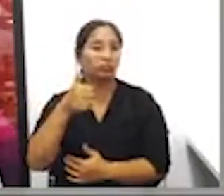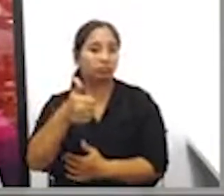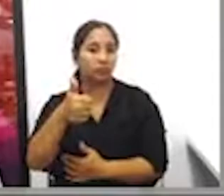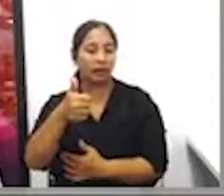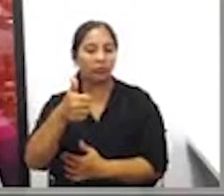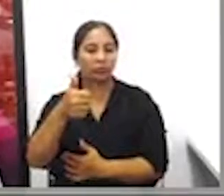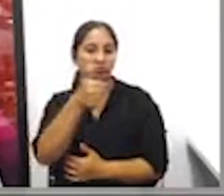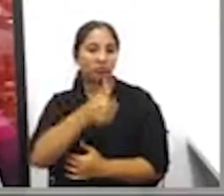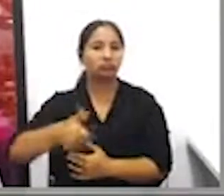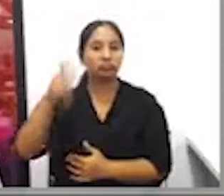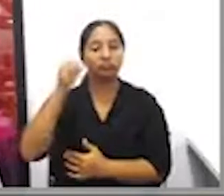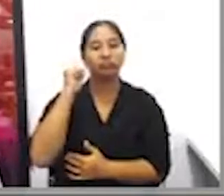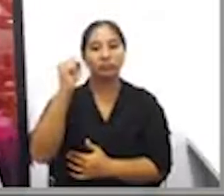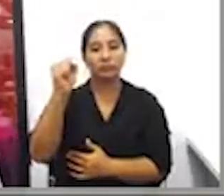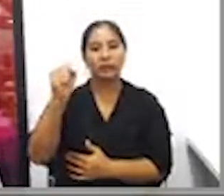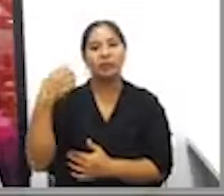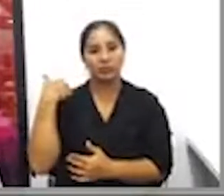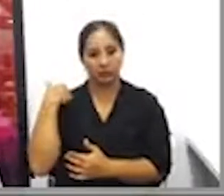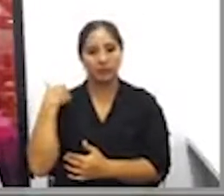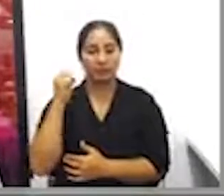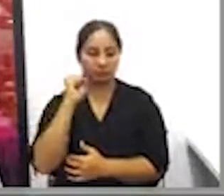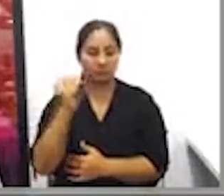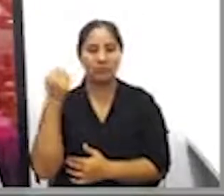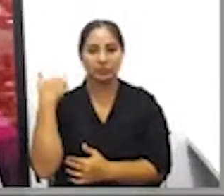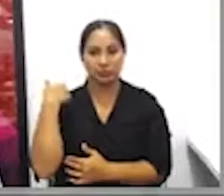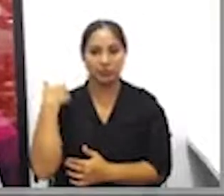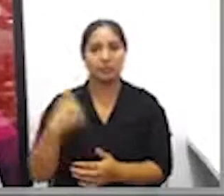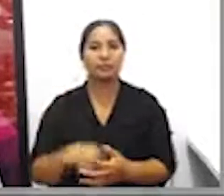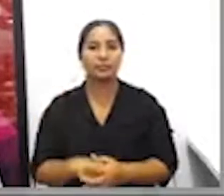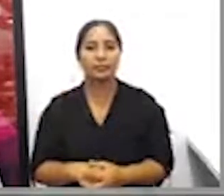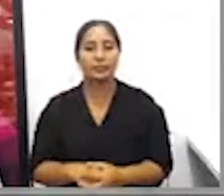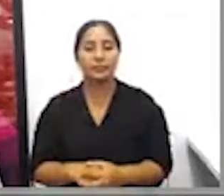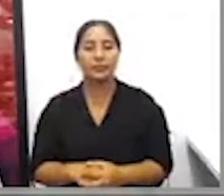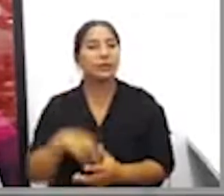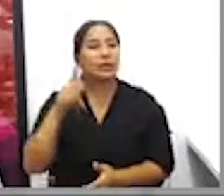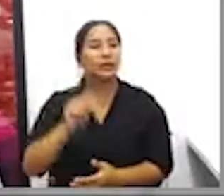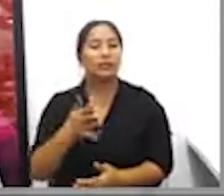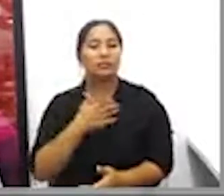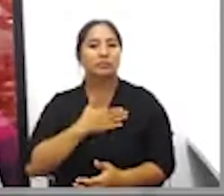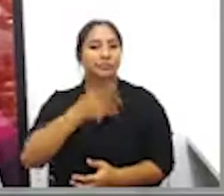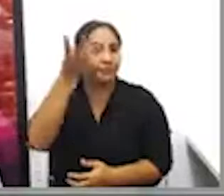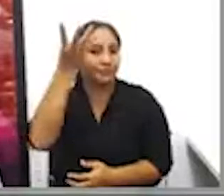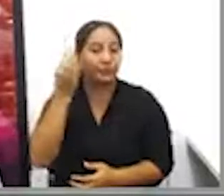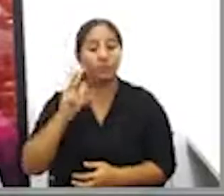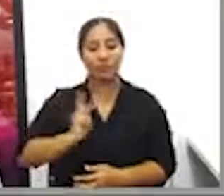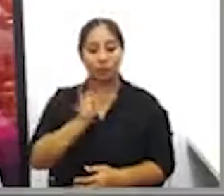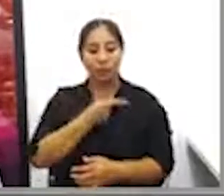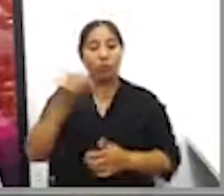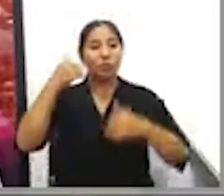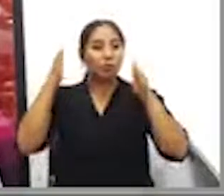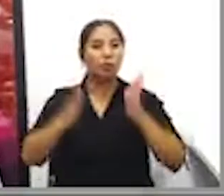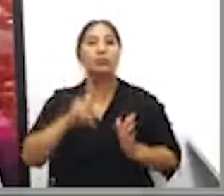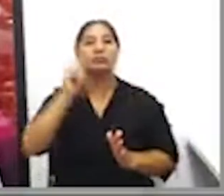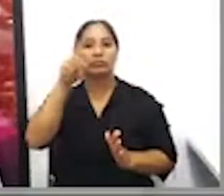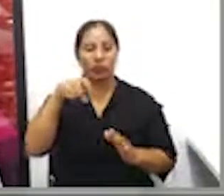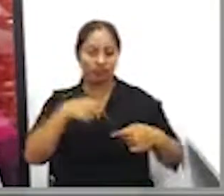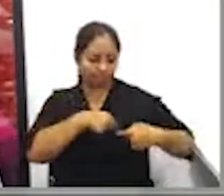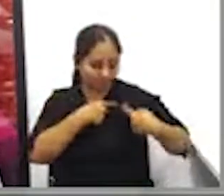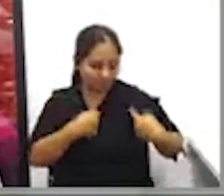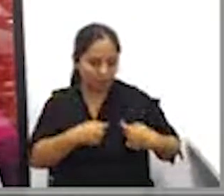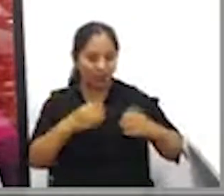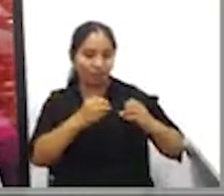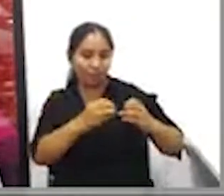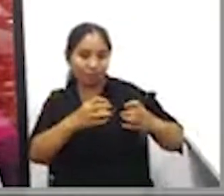So we all have to be generous and kind to each other because there are a lot of challenges ahead.